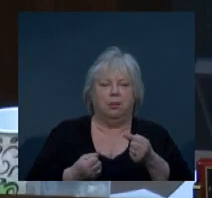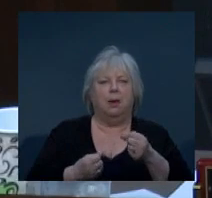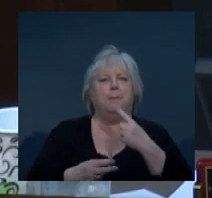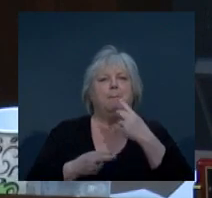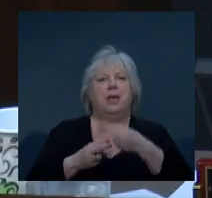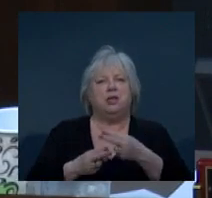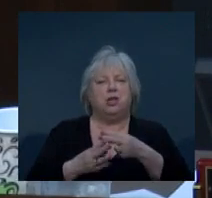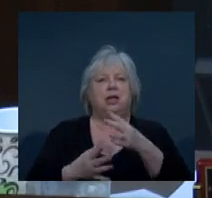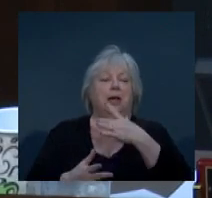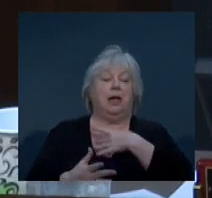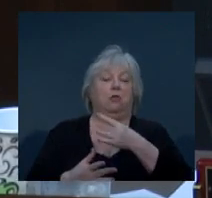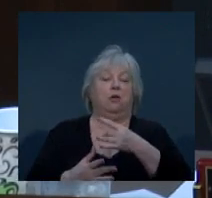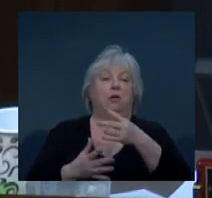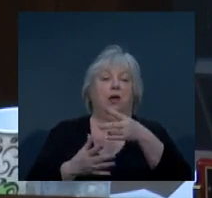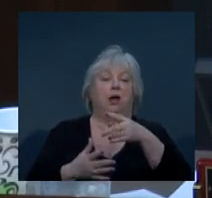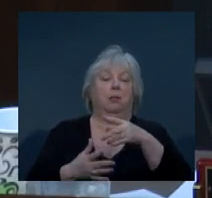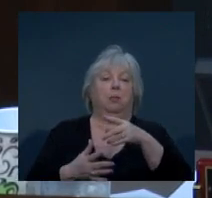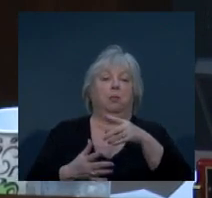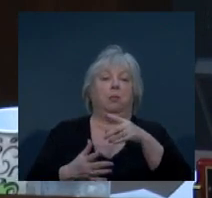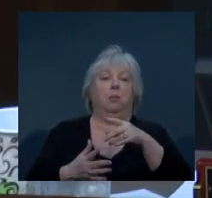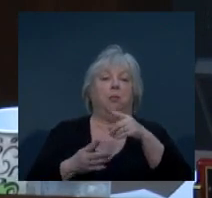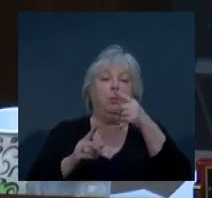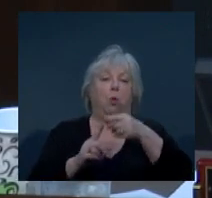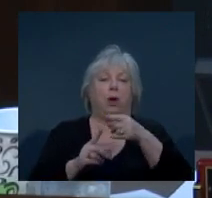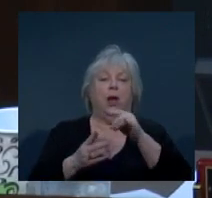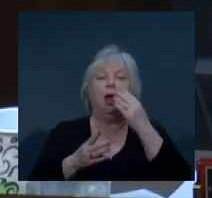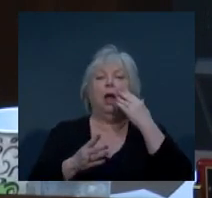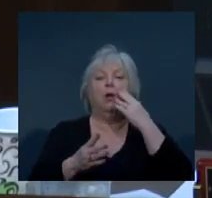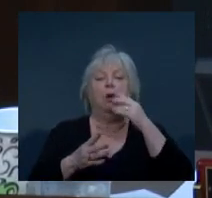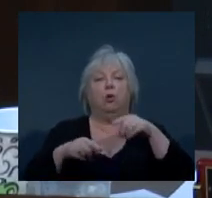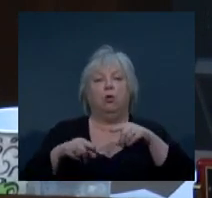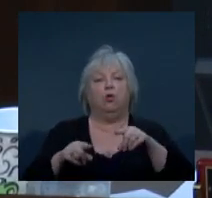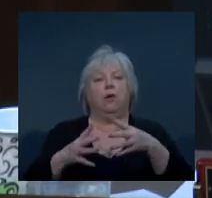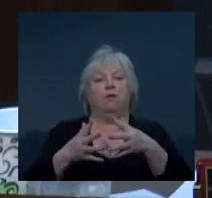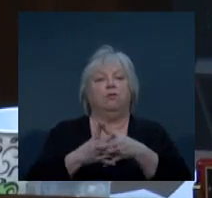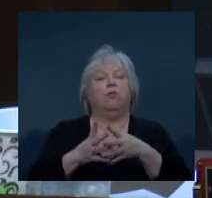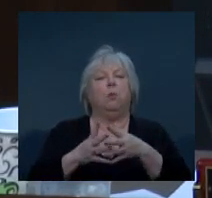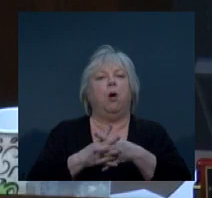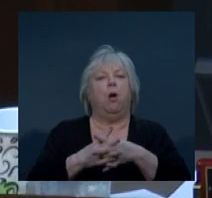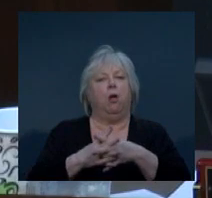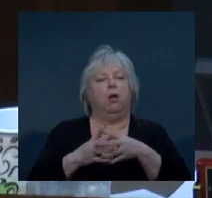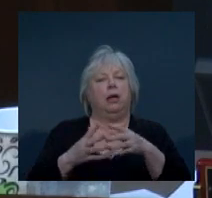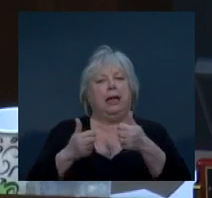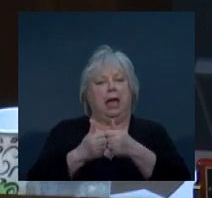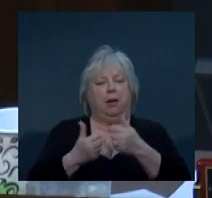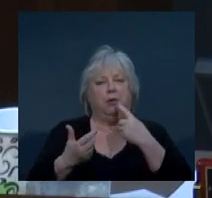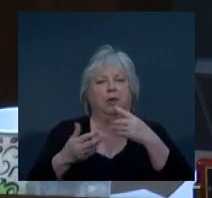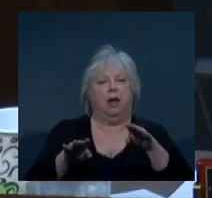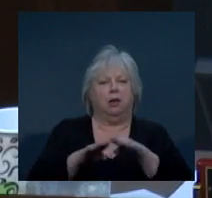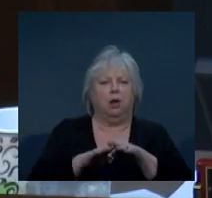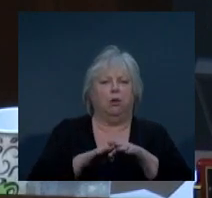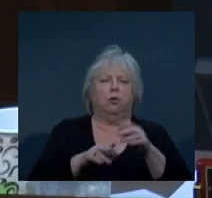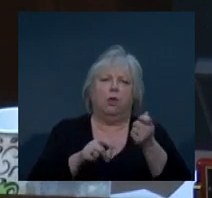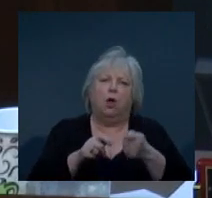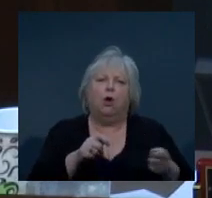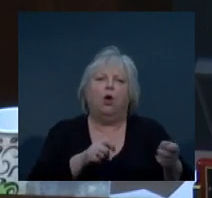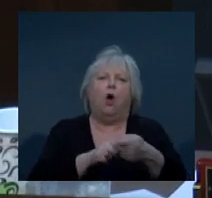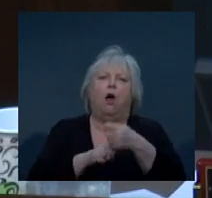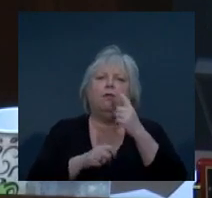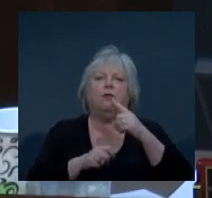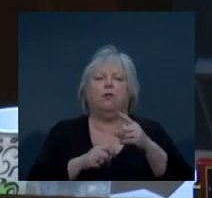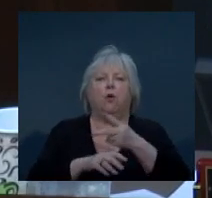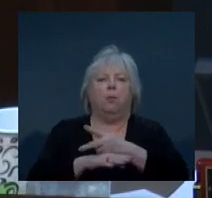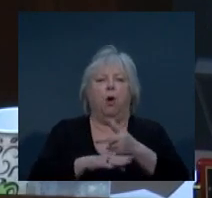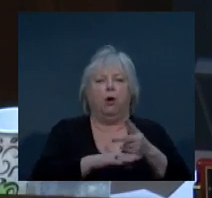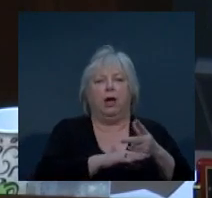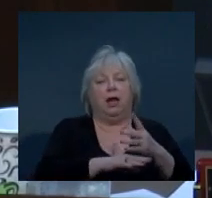around War Memorial Park. I know during football games, they close the golf course down for parking. They do a substantial